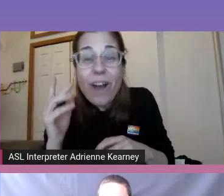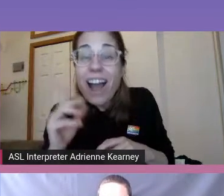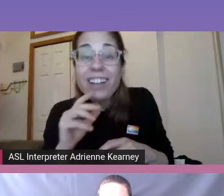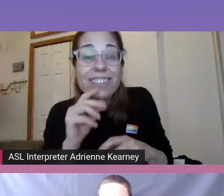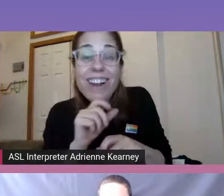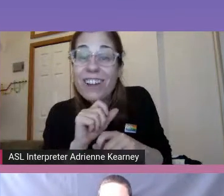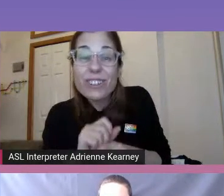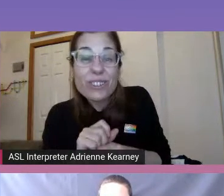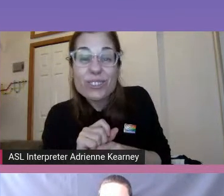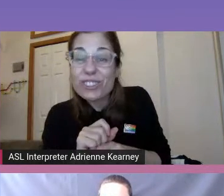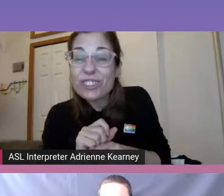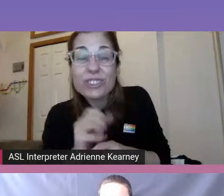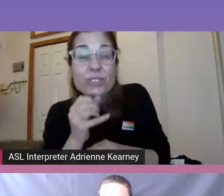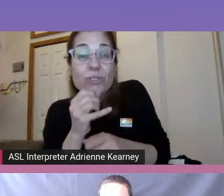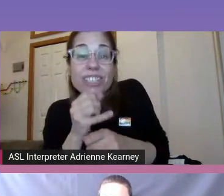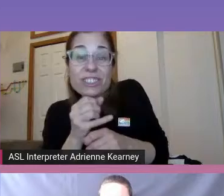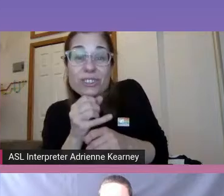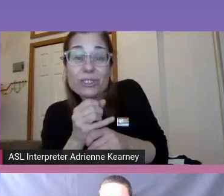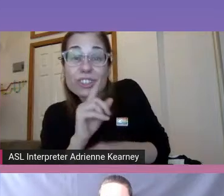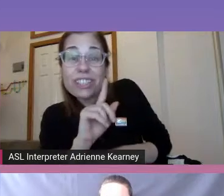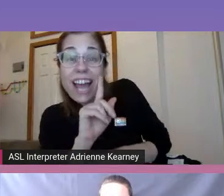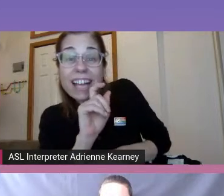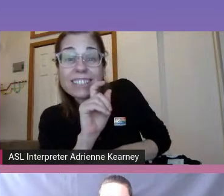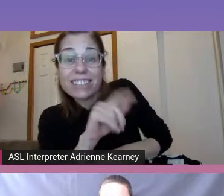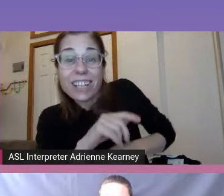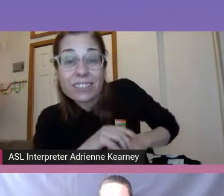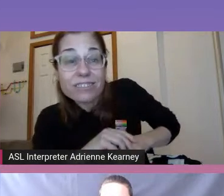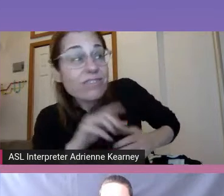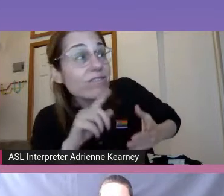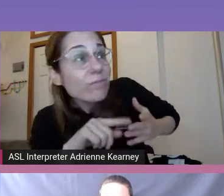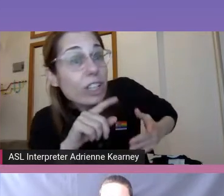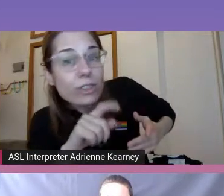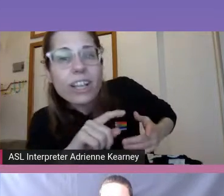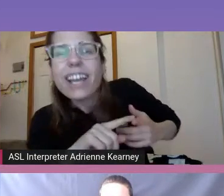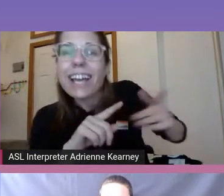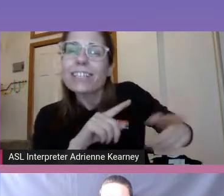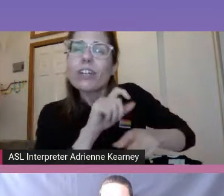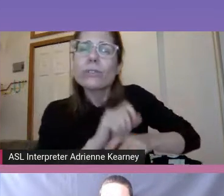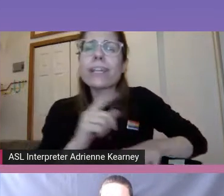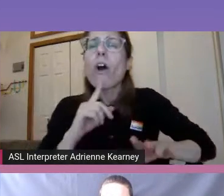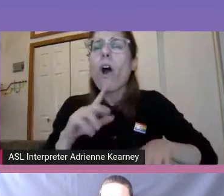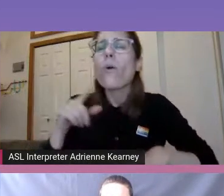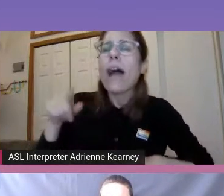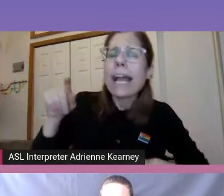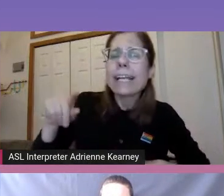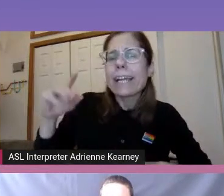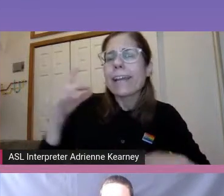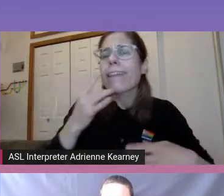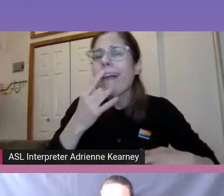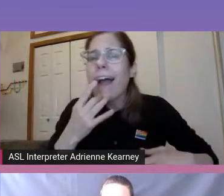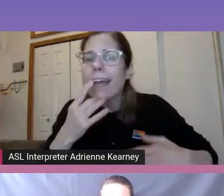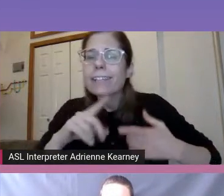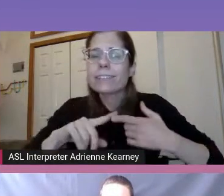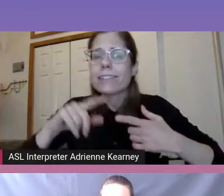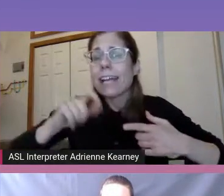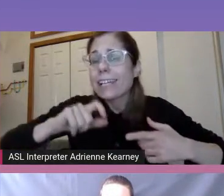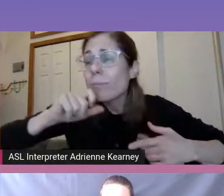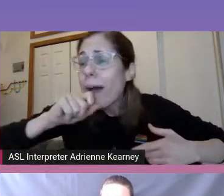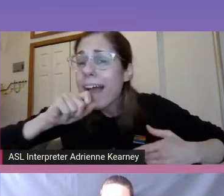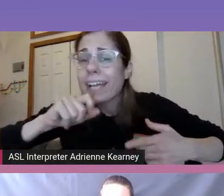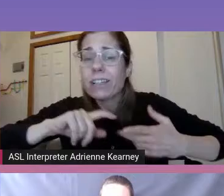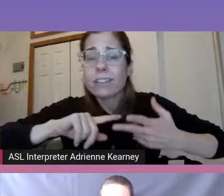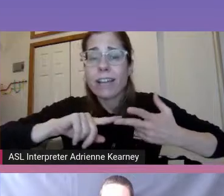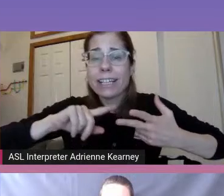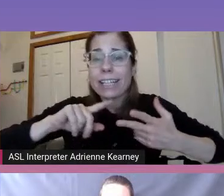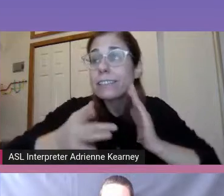they might want beyond like, I'm going to need some lights and mics and someone to run like the tech for me, right? And so I always